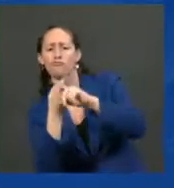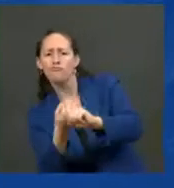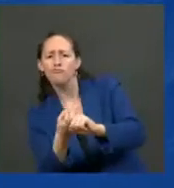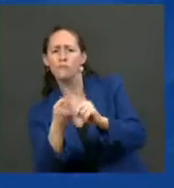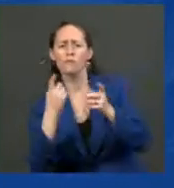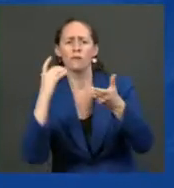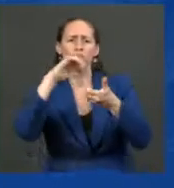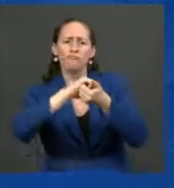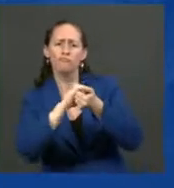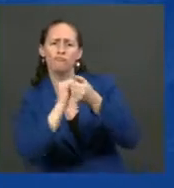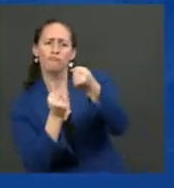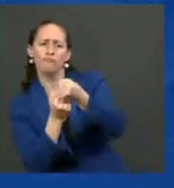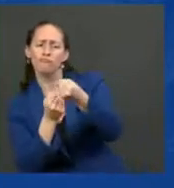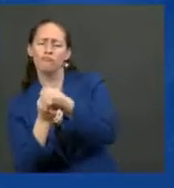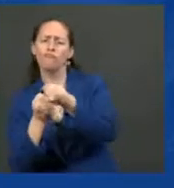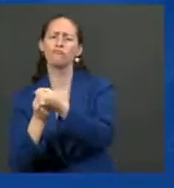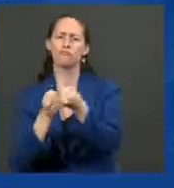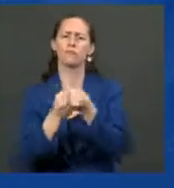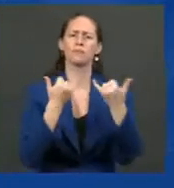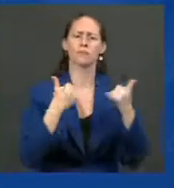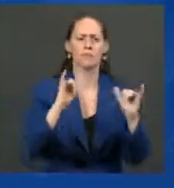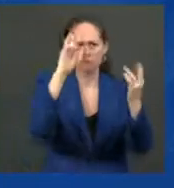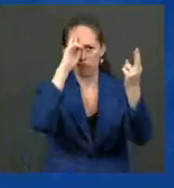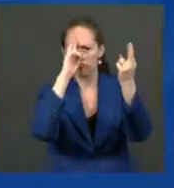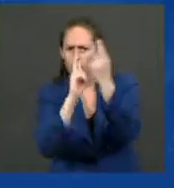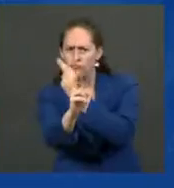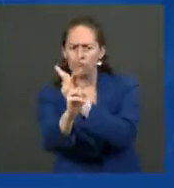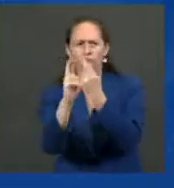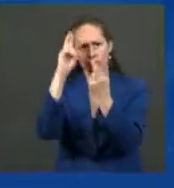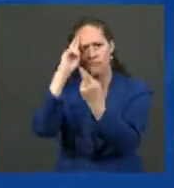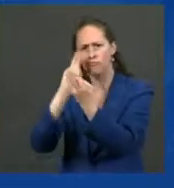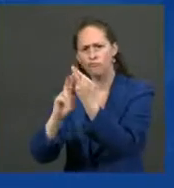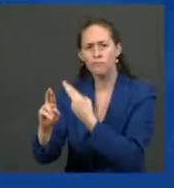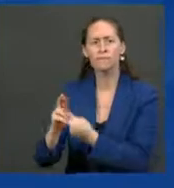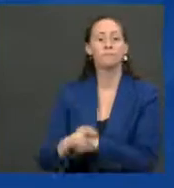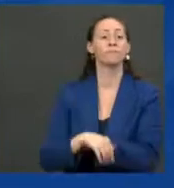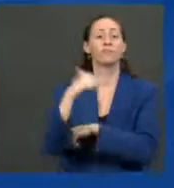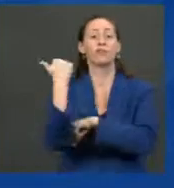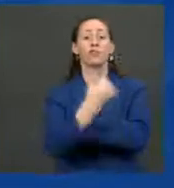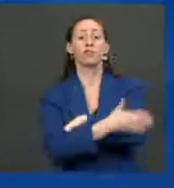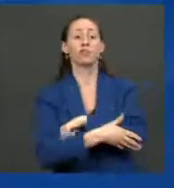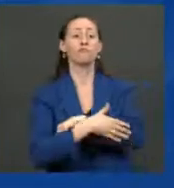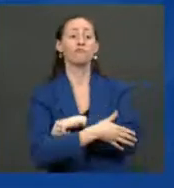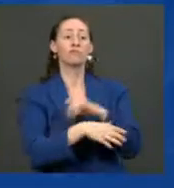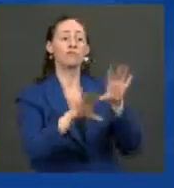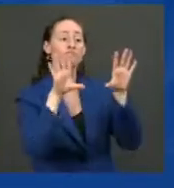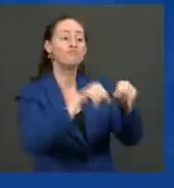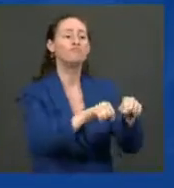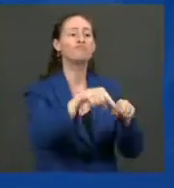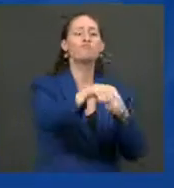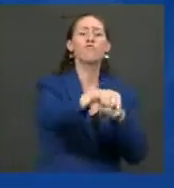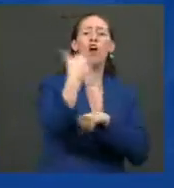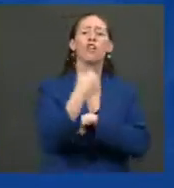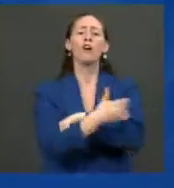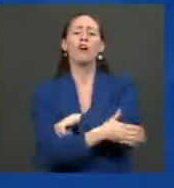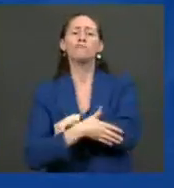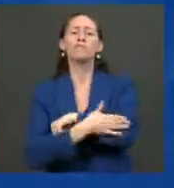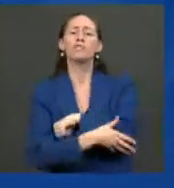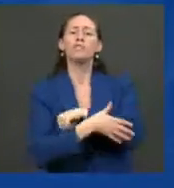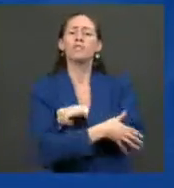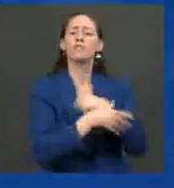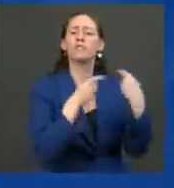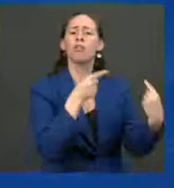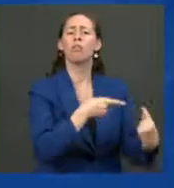attempts by stronger countries that dominate weaker ones whether through changes to territory by force